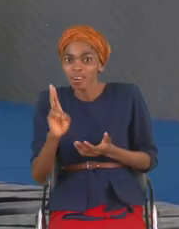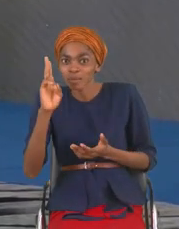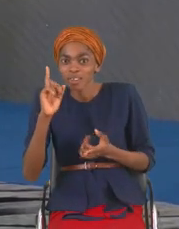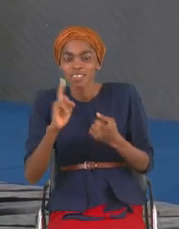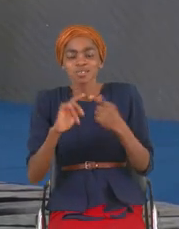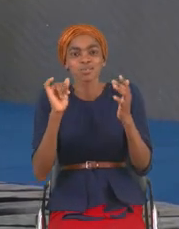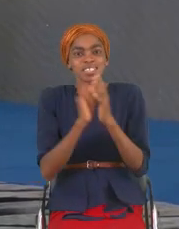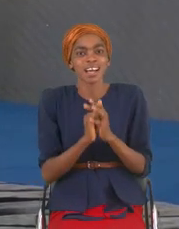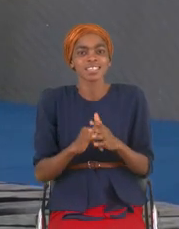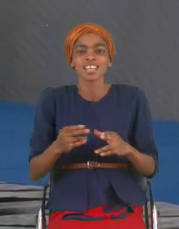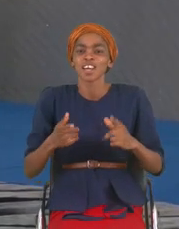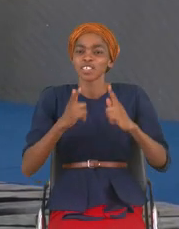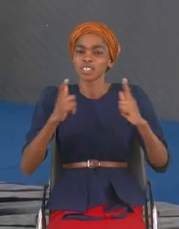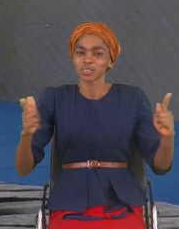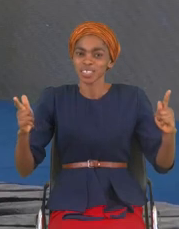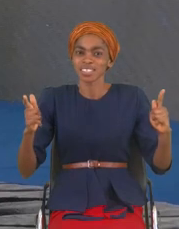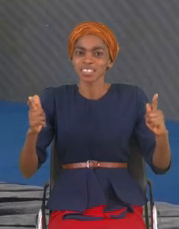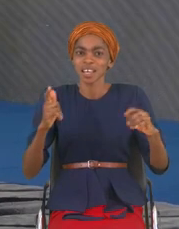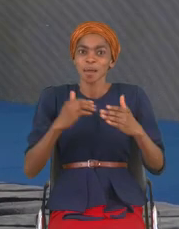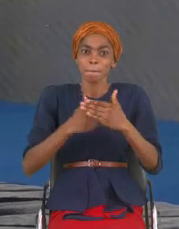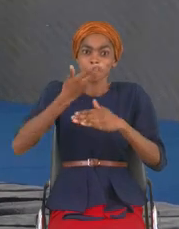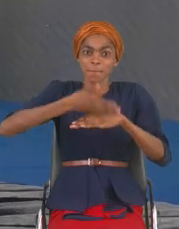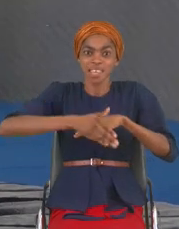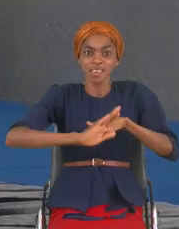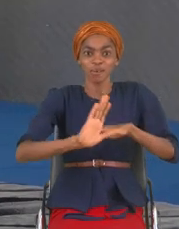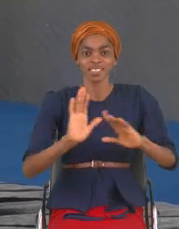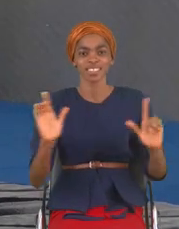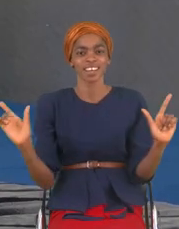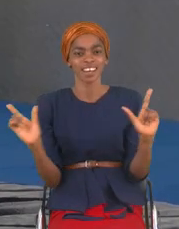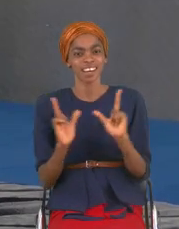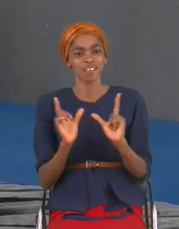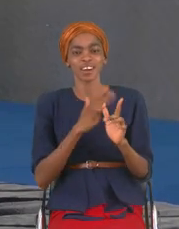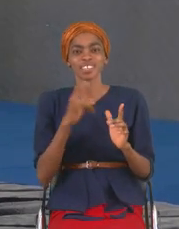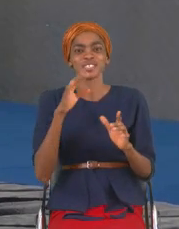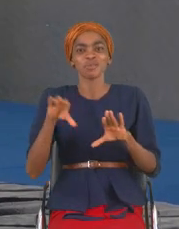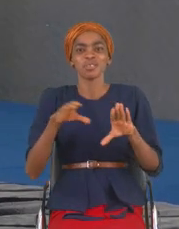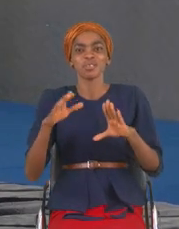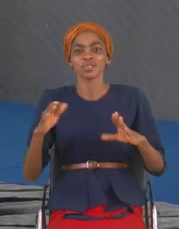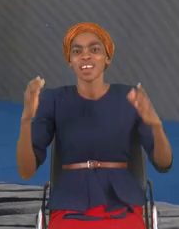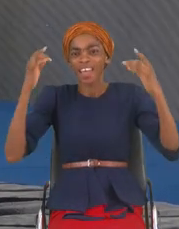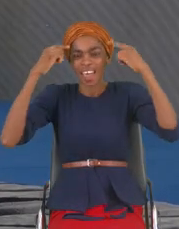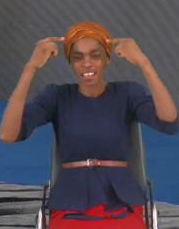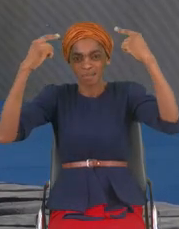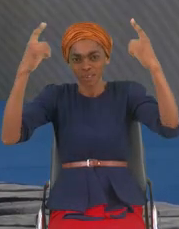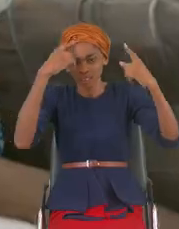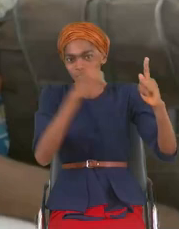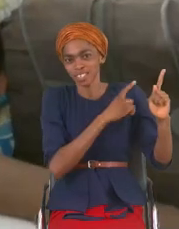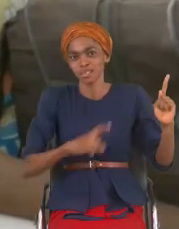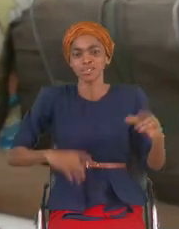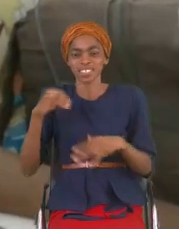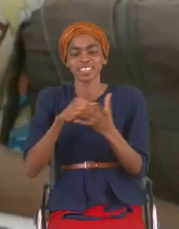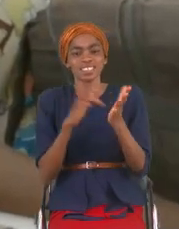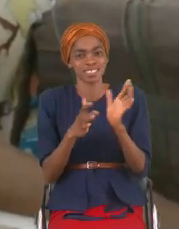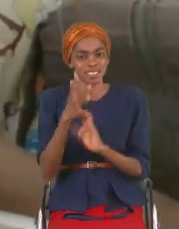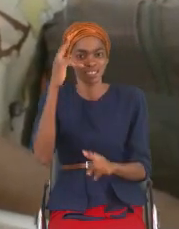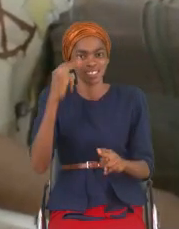that extraordinary level, and you will do exploits for the Lord in Jesus'